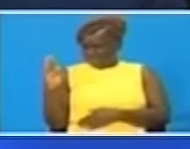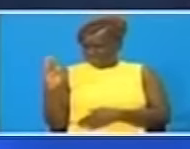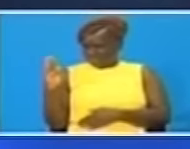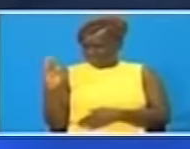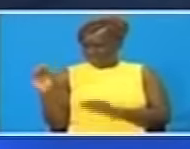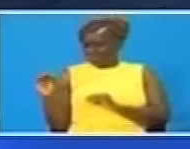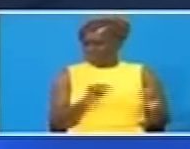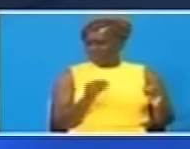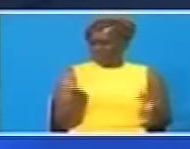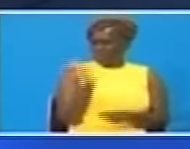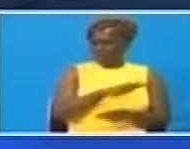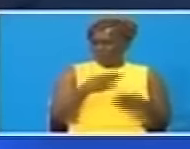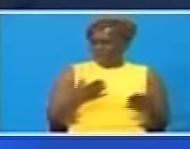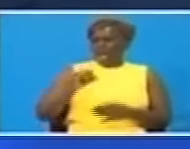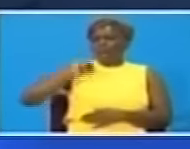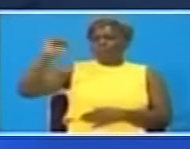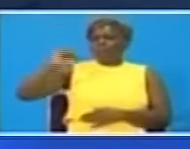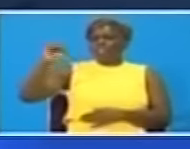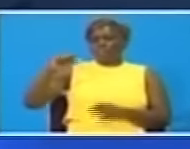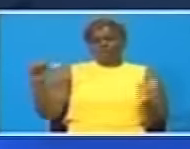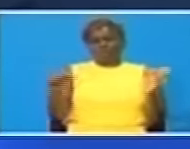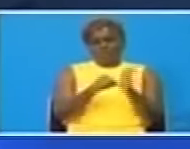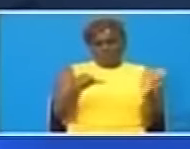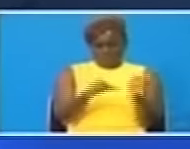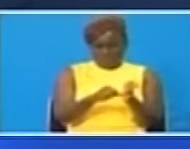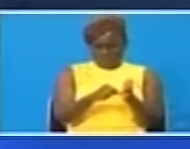are now going back to political instability